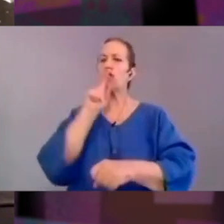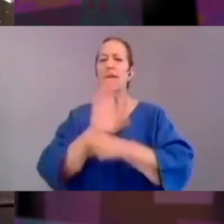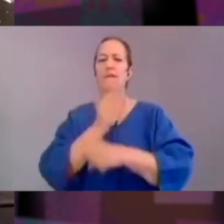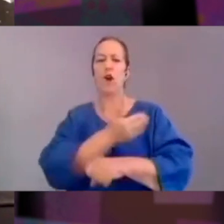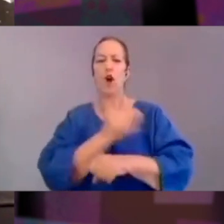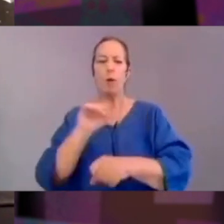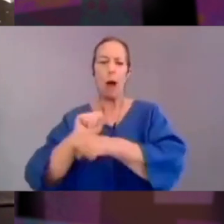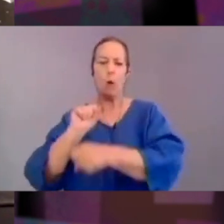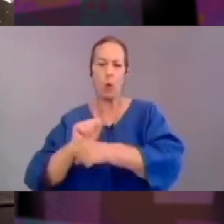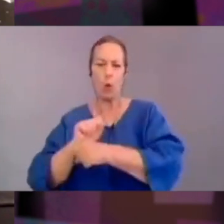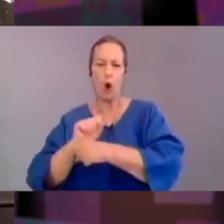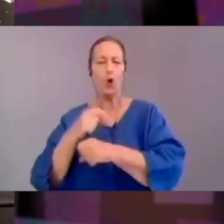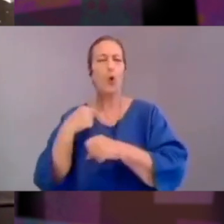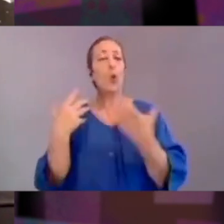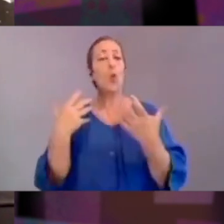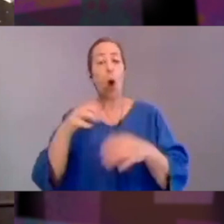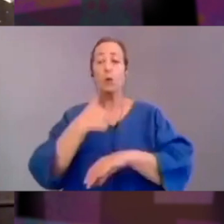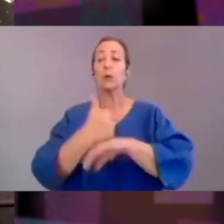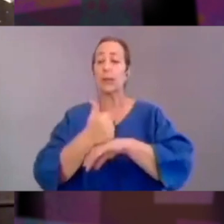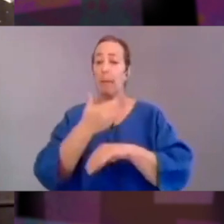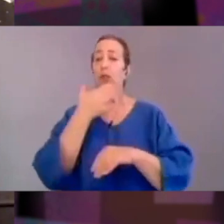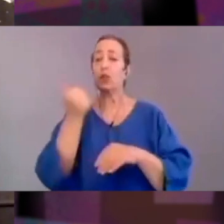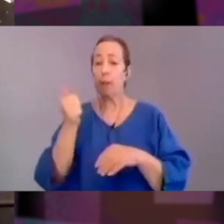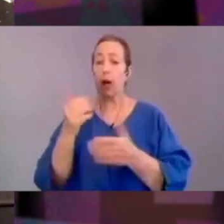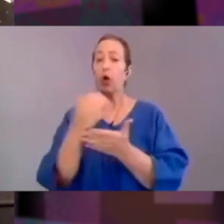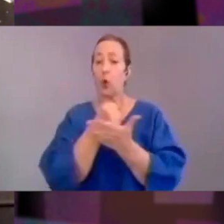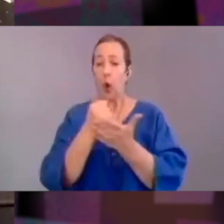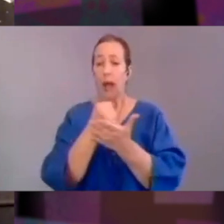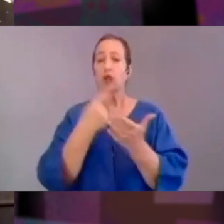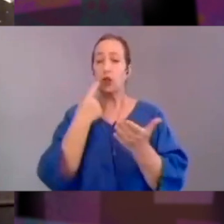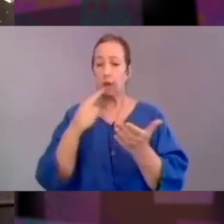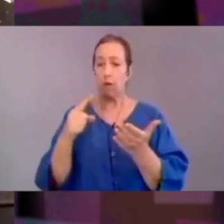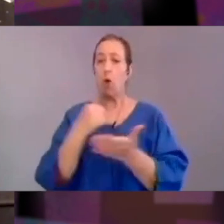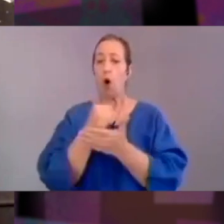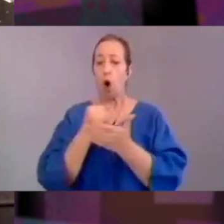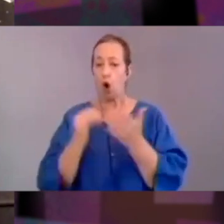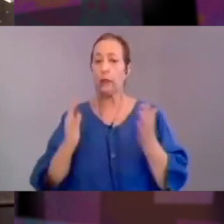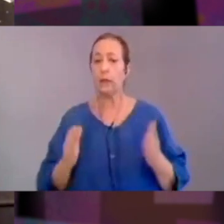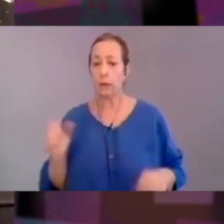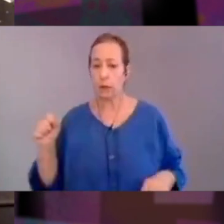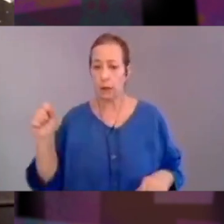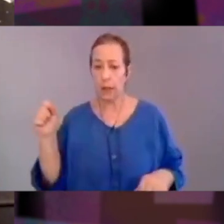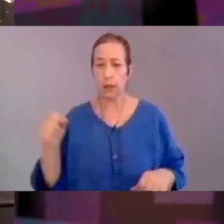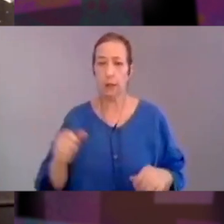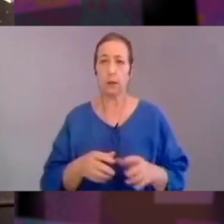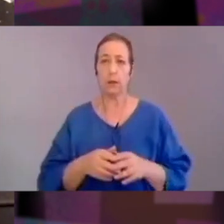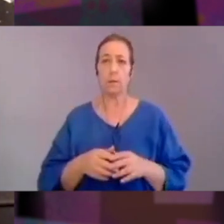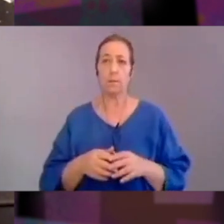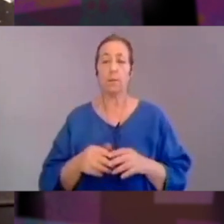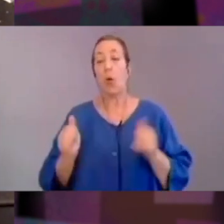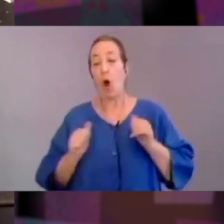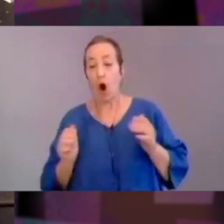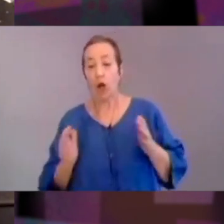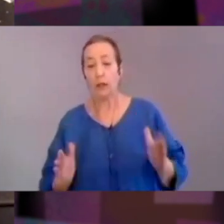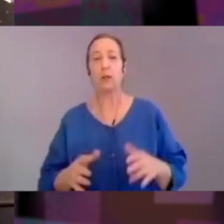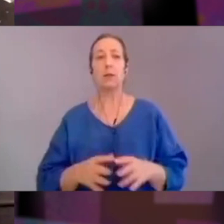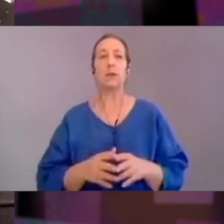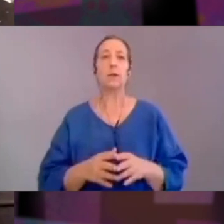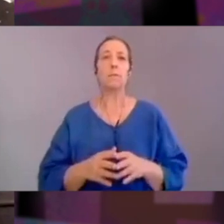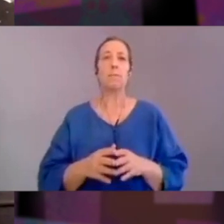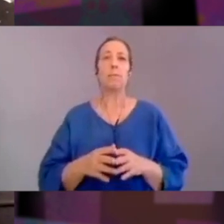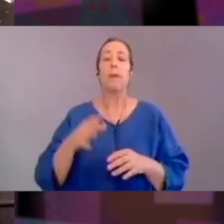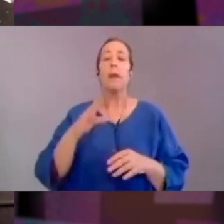wage conditions for performing artists. And as the majority of NPN's re-granting funds and subsidies directly